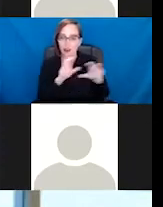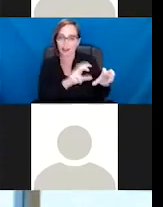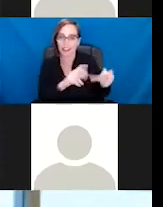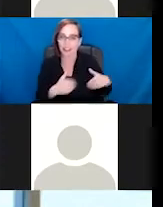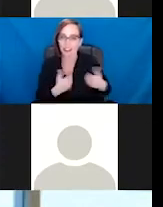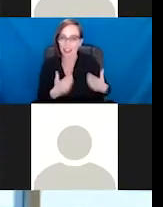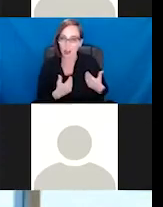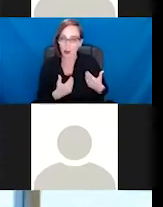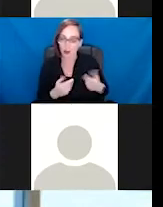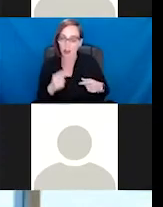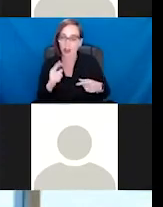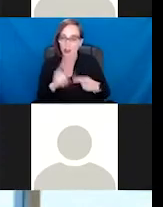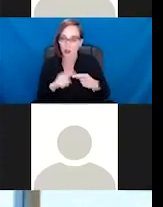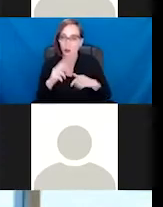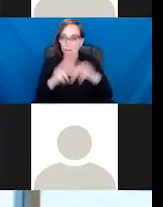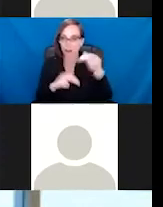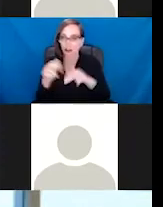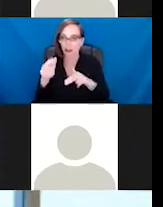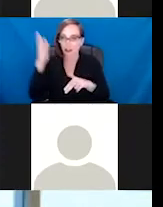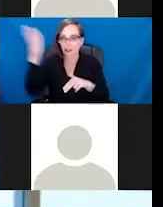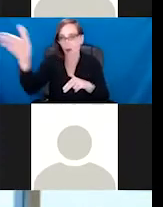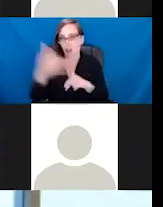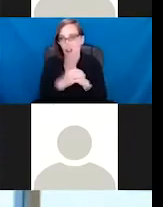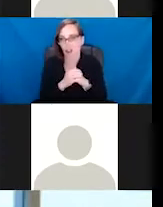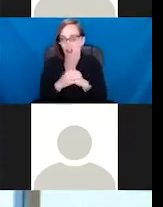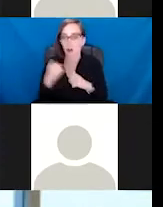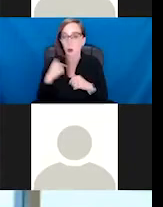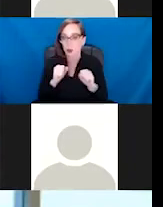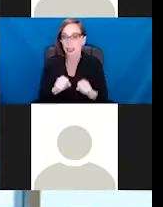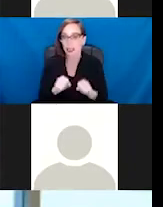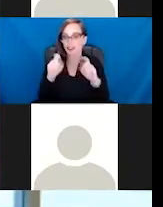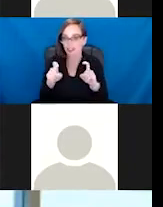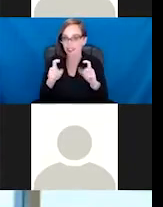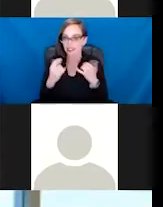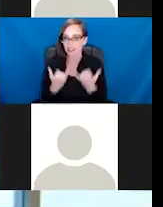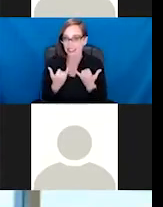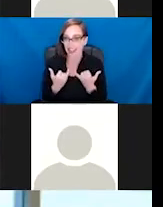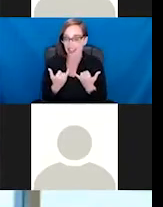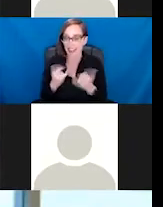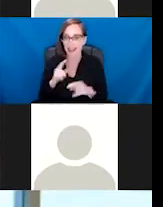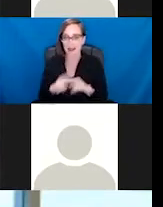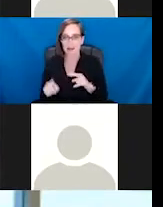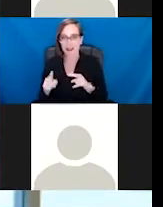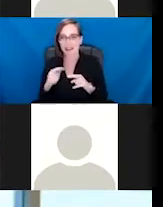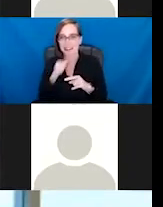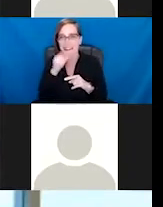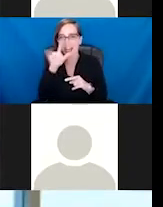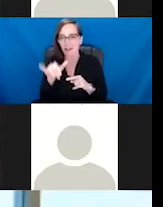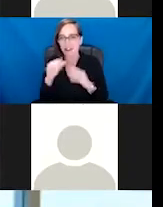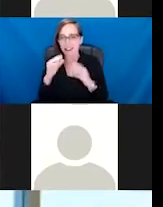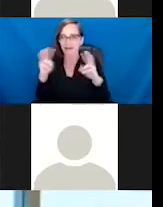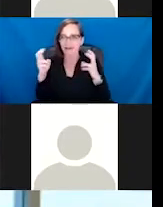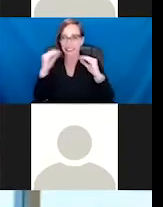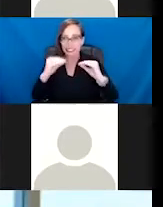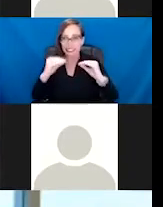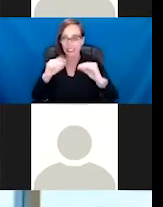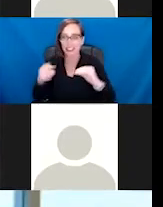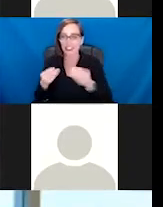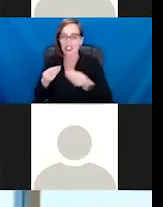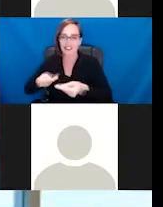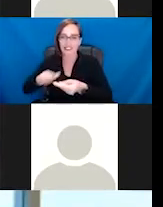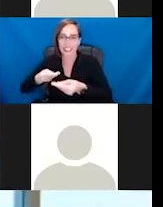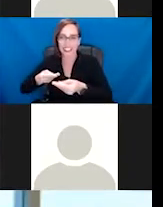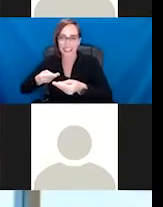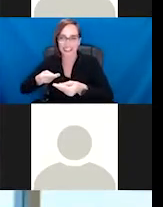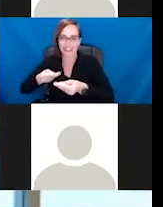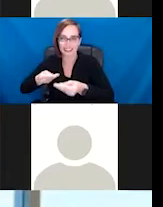future. I think we can fix some things today, but again, sometimes I feel like that's not really teaching. I think that's just feeding. And so we've